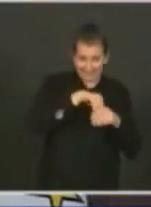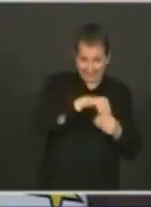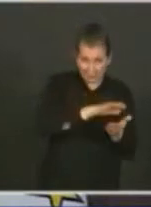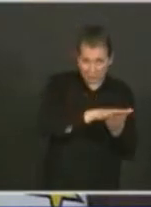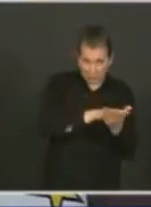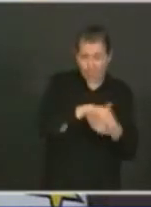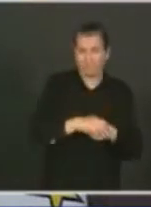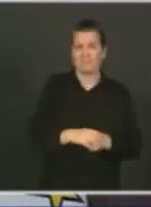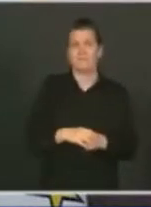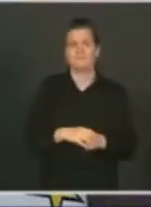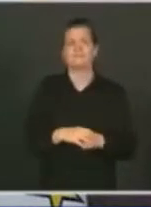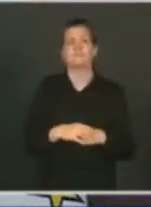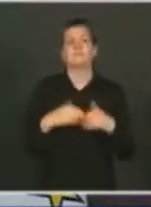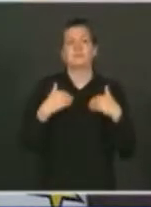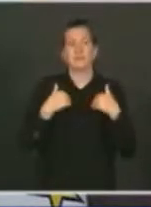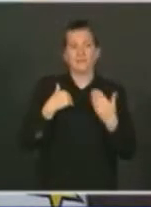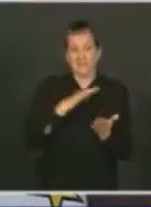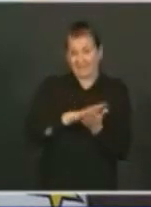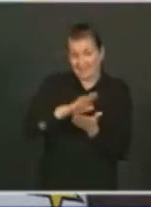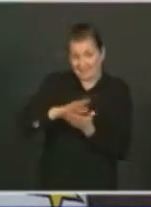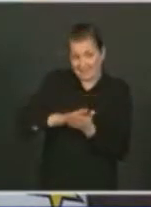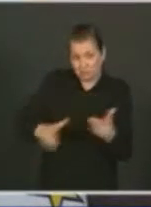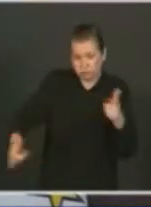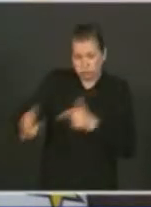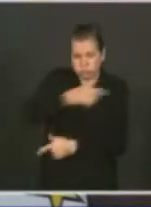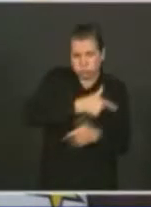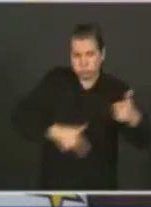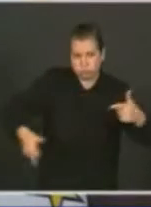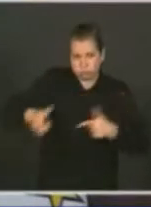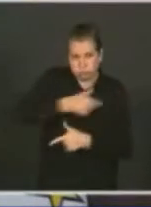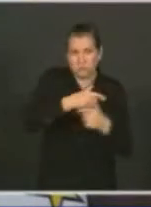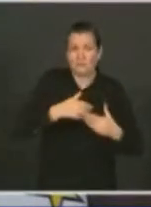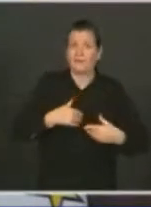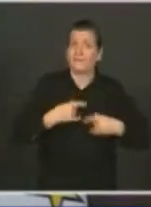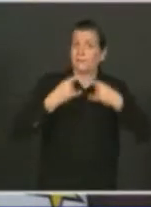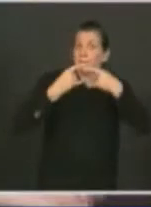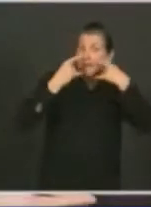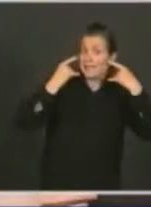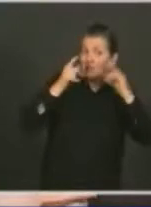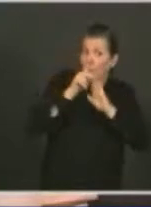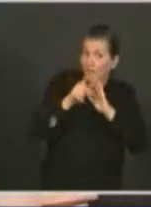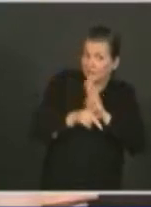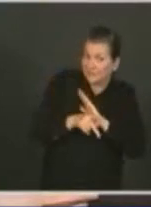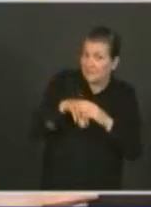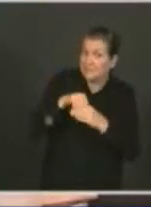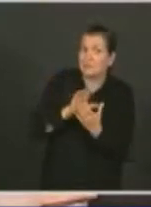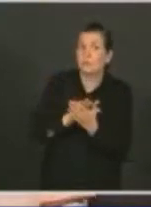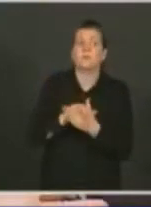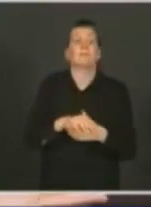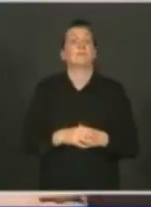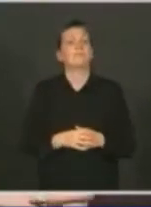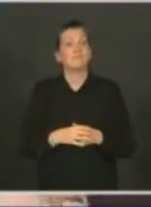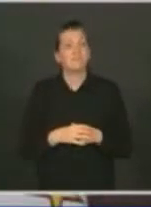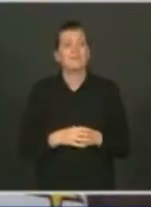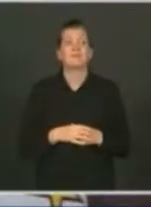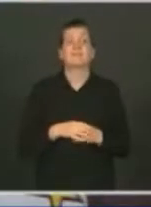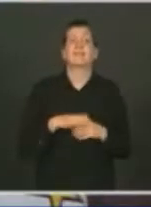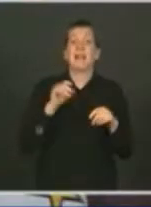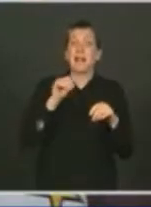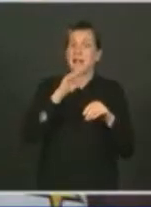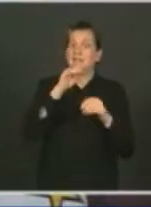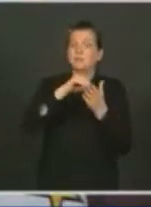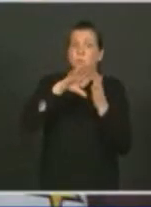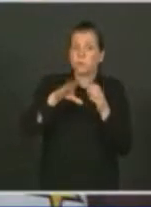wearing, contact tracing. I'm not saying go to school regular, but we have enormous precautions put in place. The thing